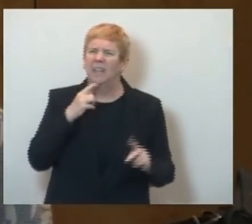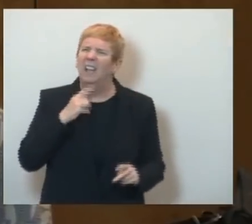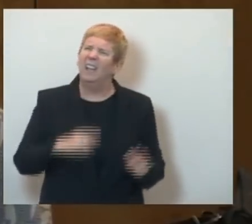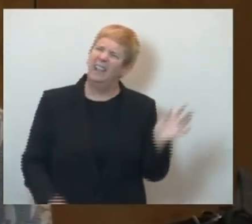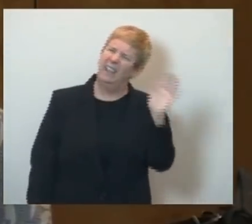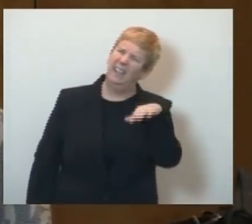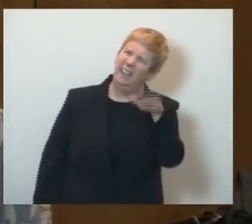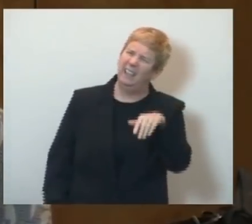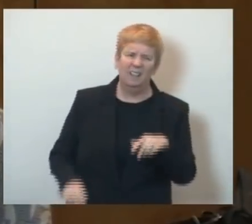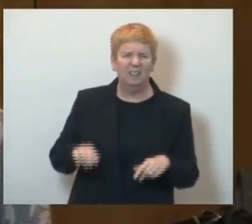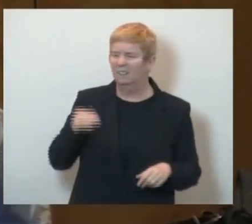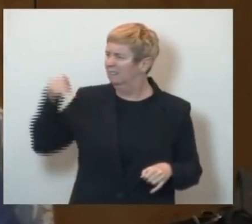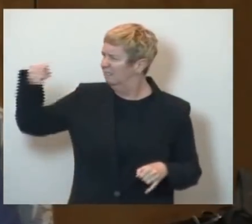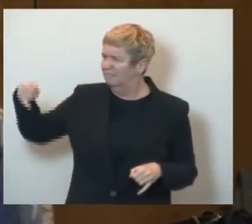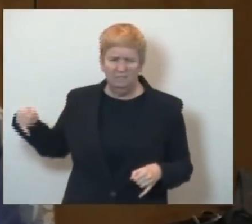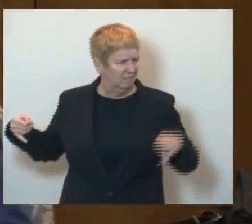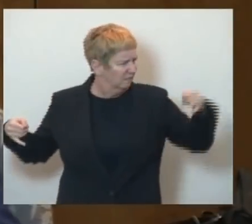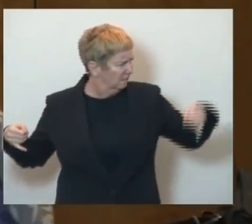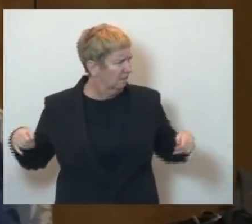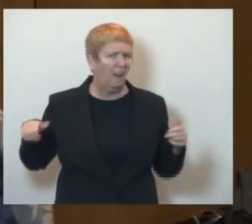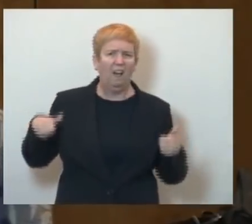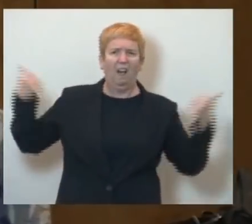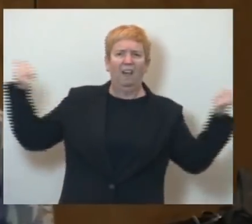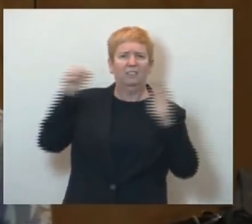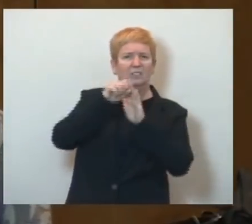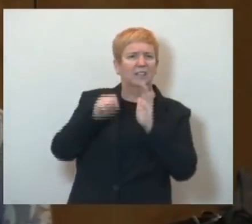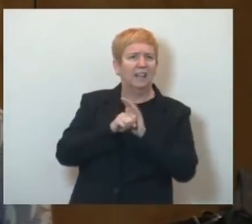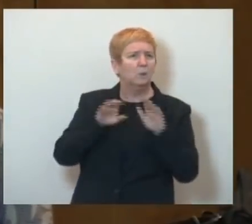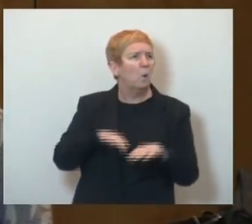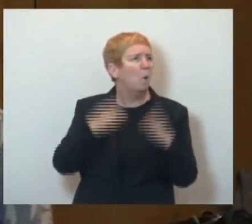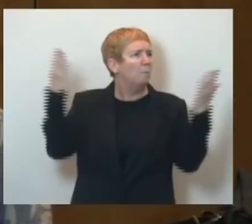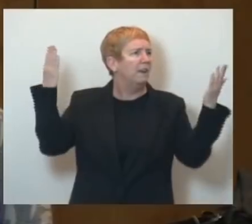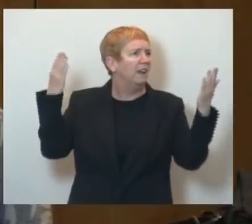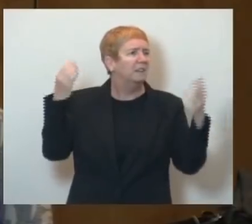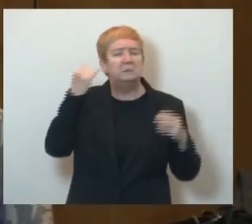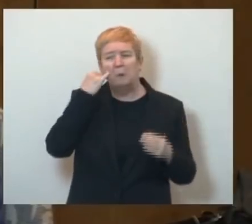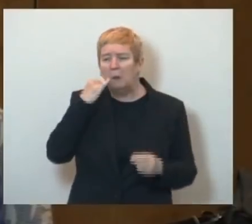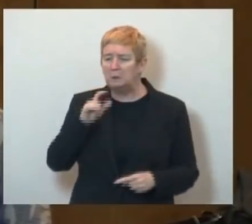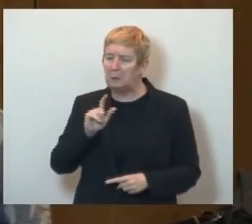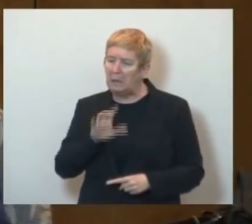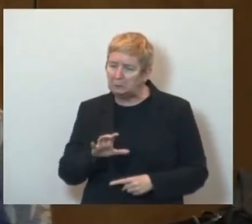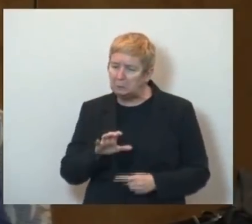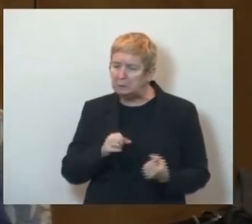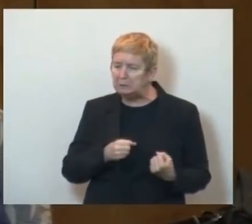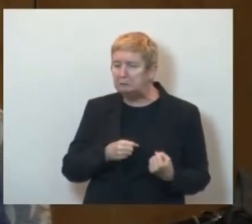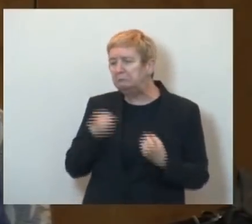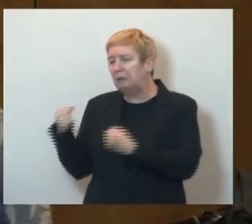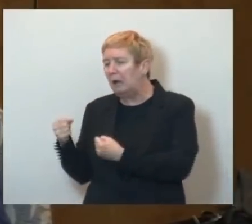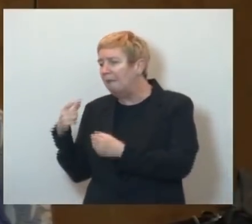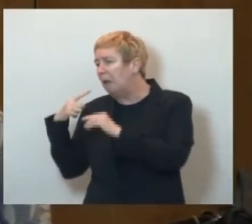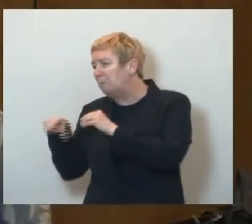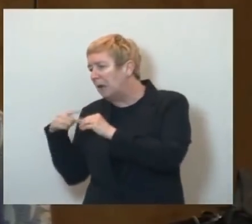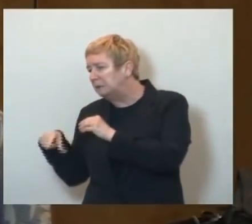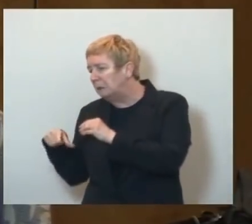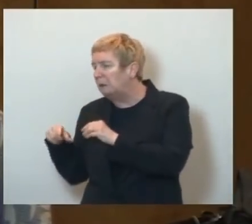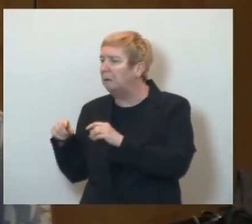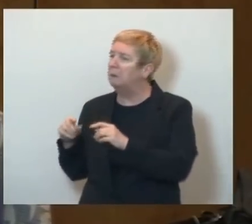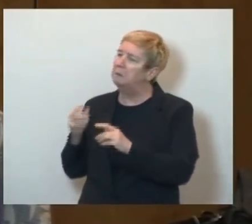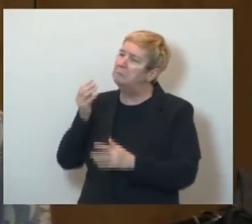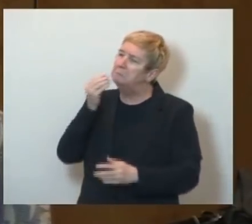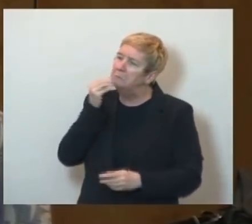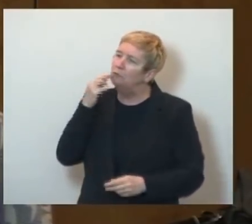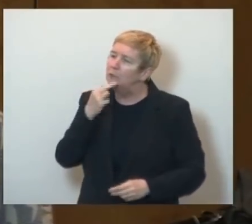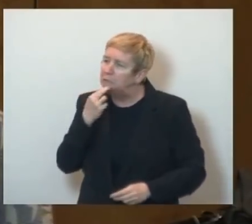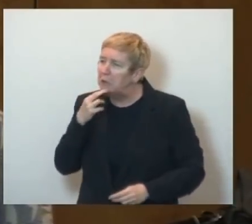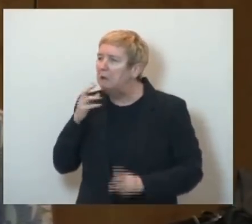are opening up. We can just drive from Las Cruces to El Paso, go to a restaurant, go bowling, catch a movie, and